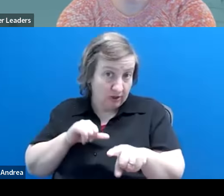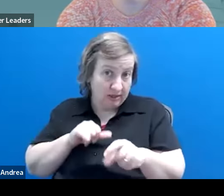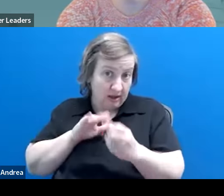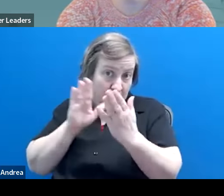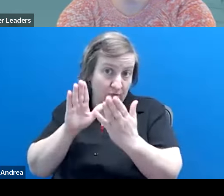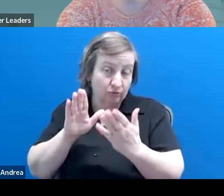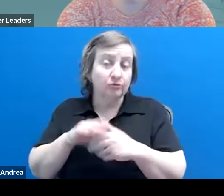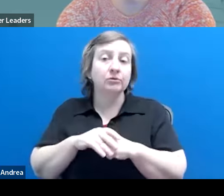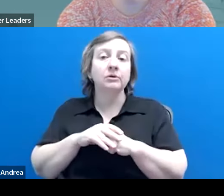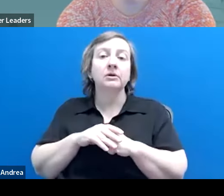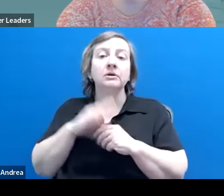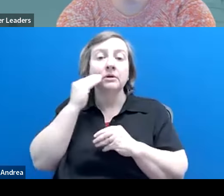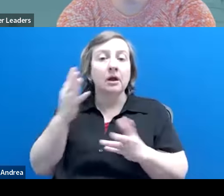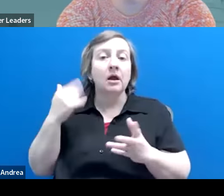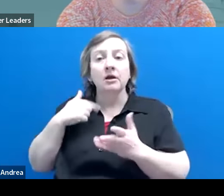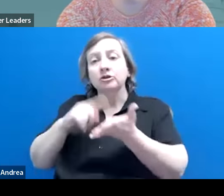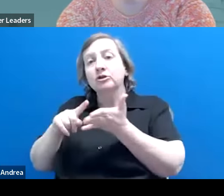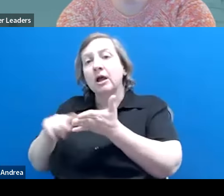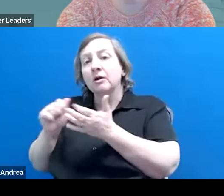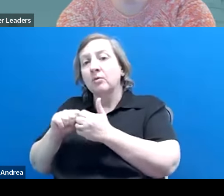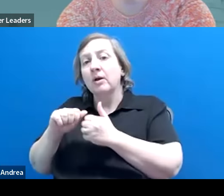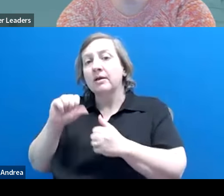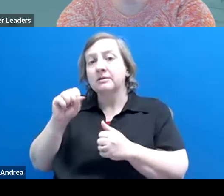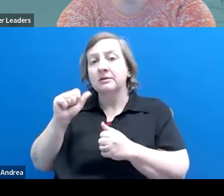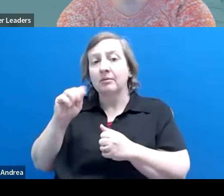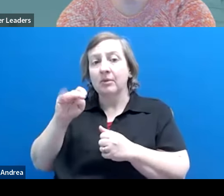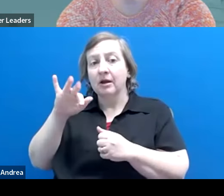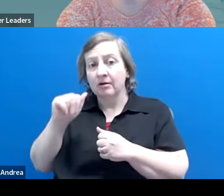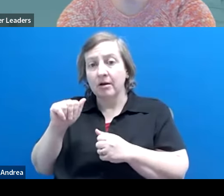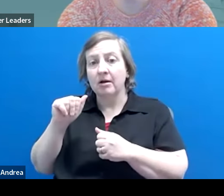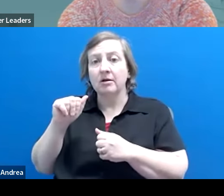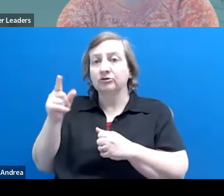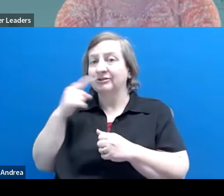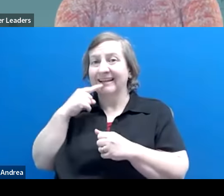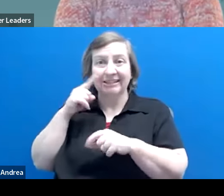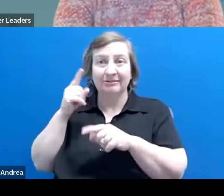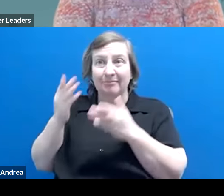I also wanna let you know, we checked in with Senator Dingra when she let us know that she might not make it tonight, and